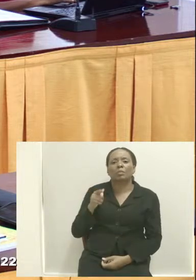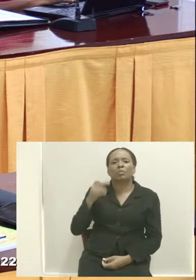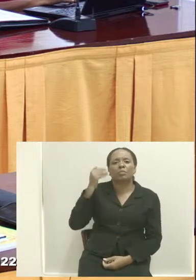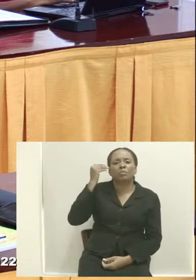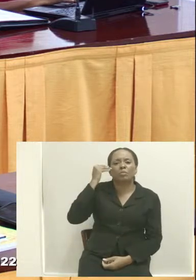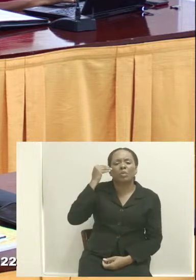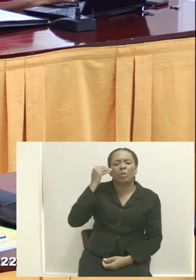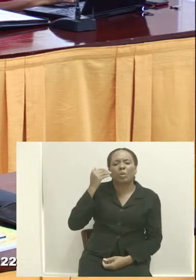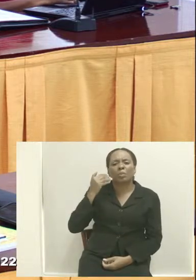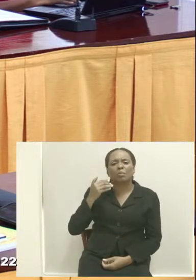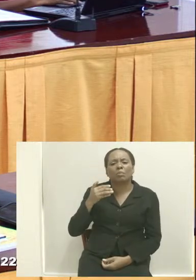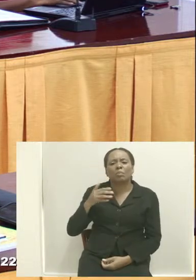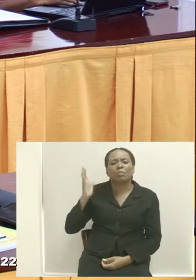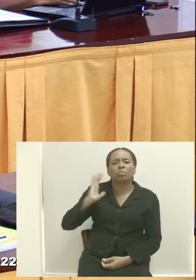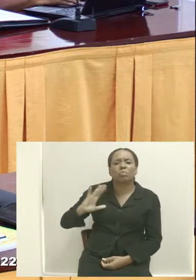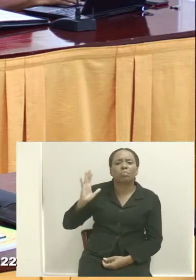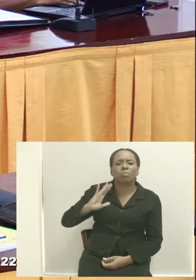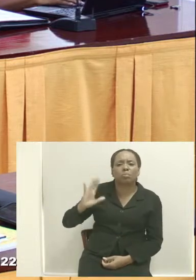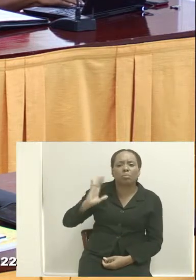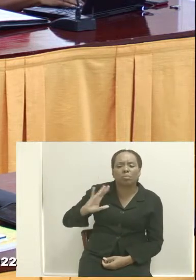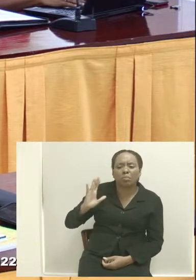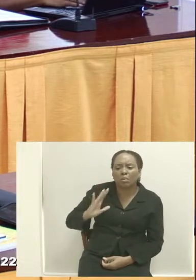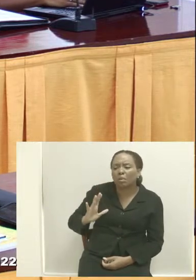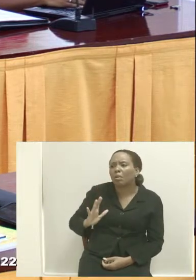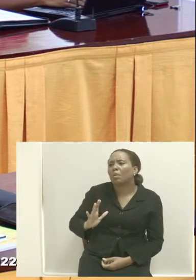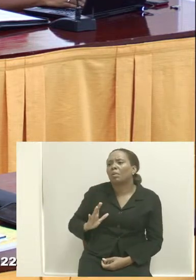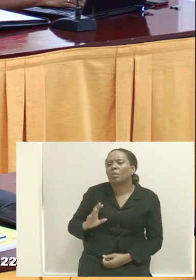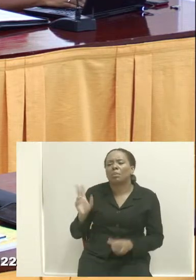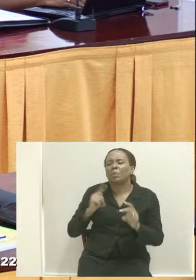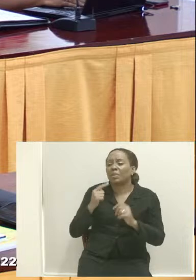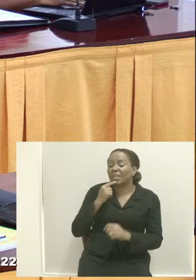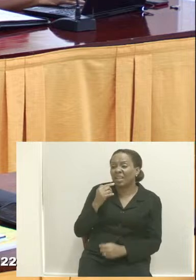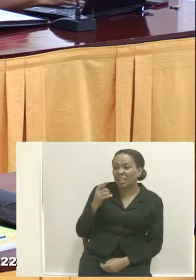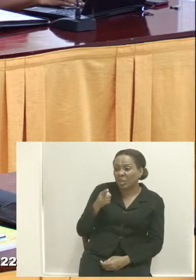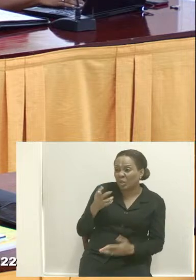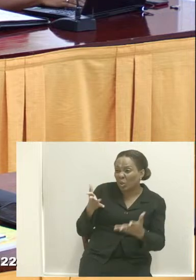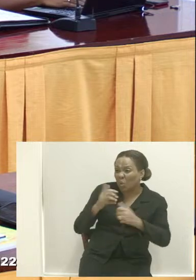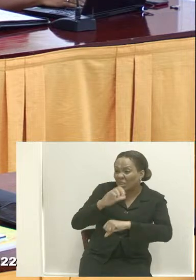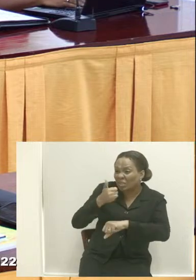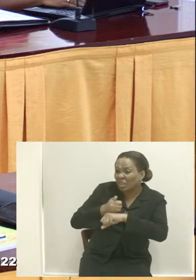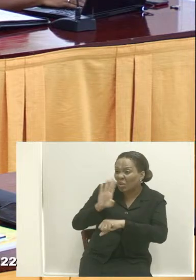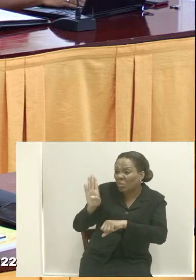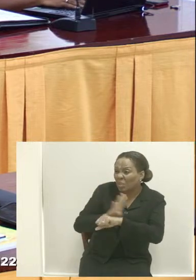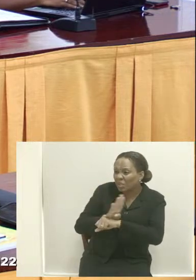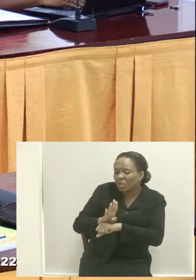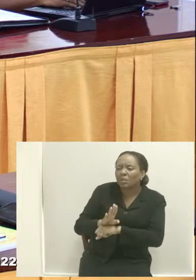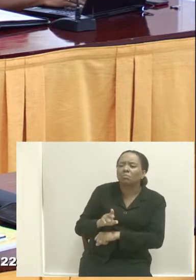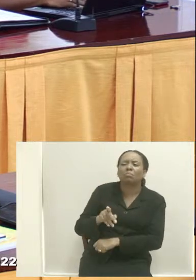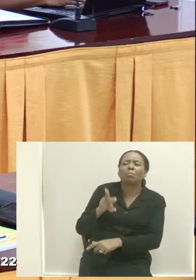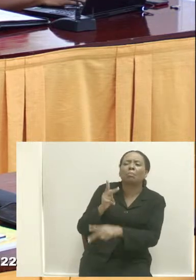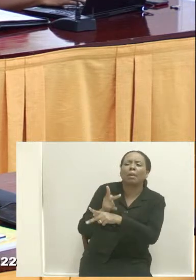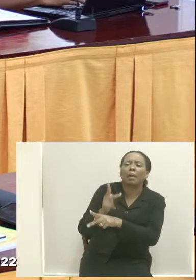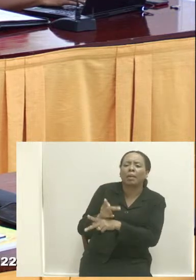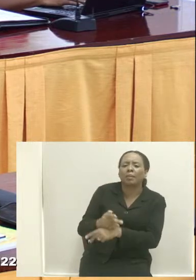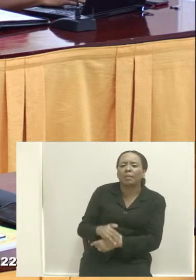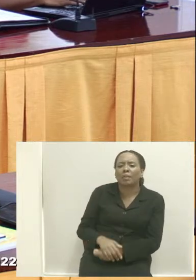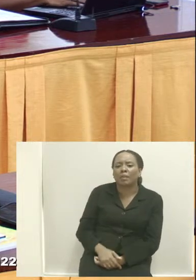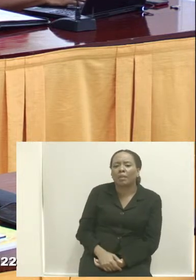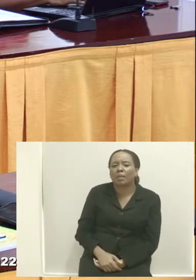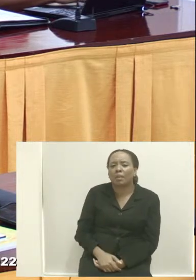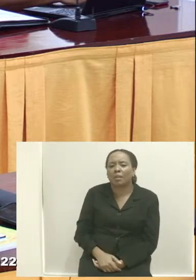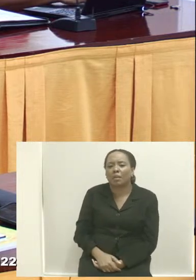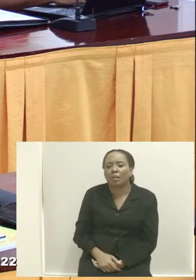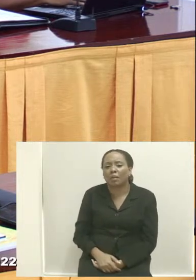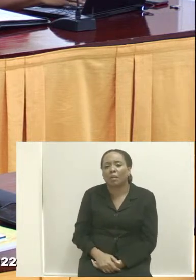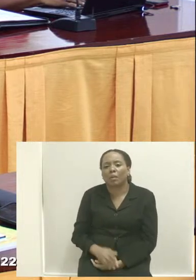yourself. As a little boy, my mommy told me, when I told her I wanted to be a lawyer, she said, but why do you